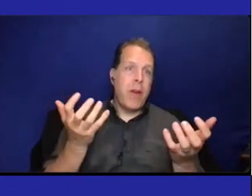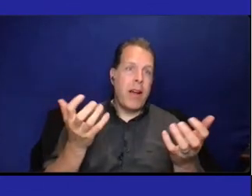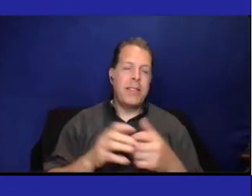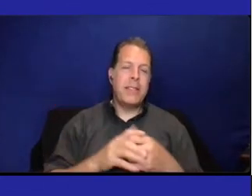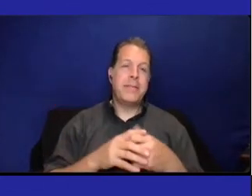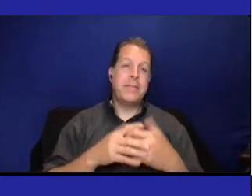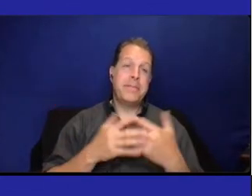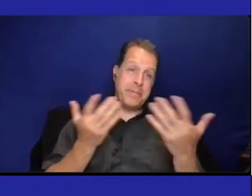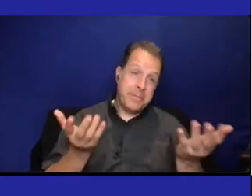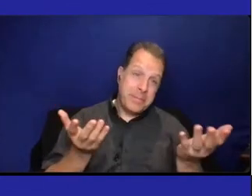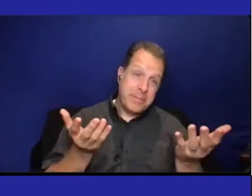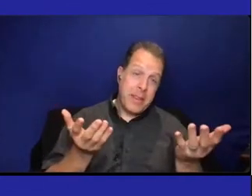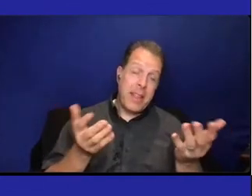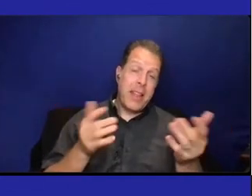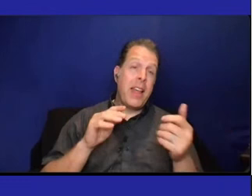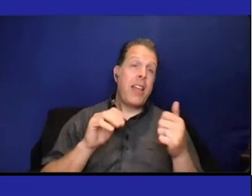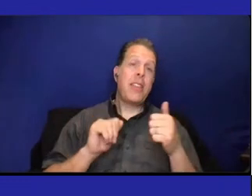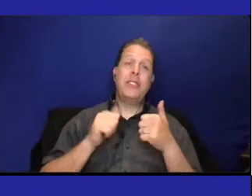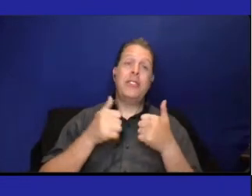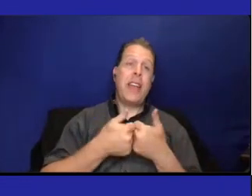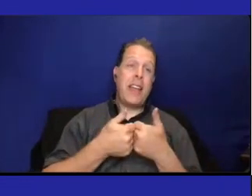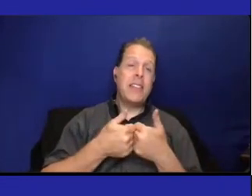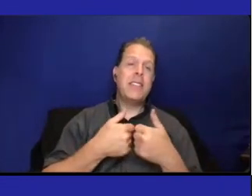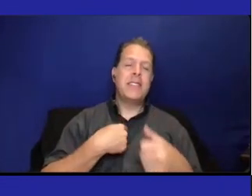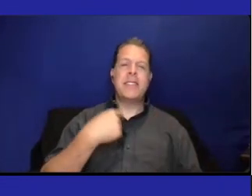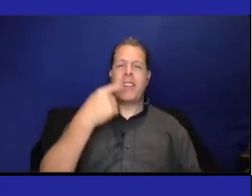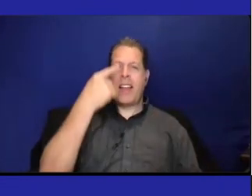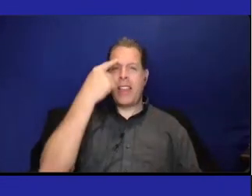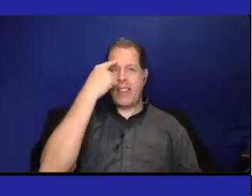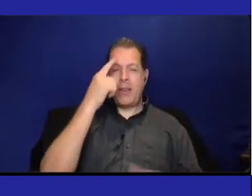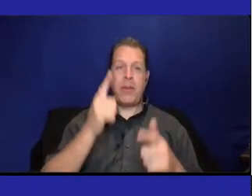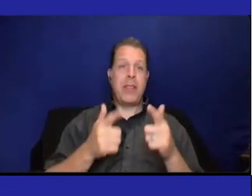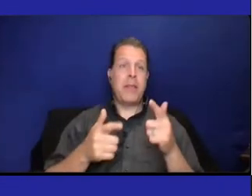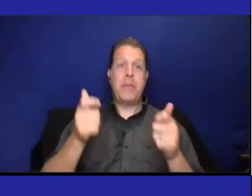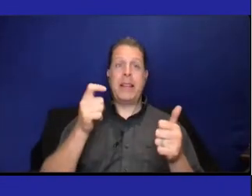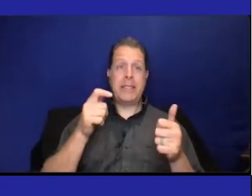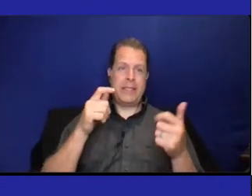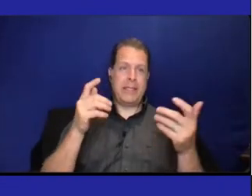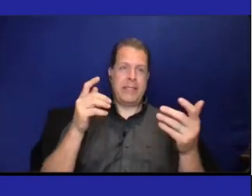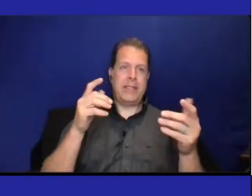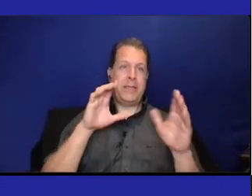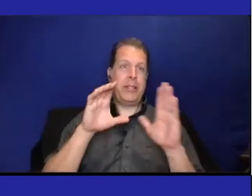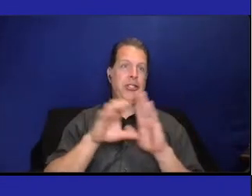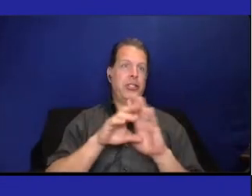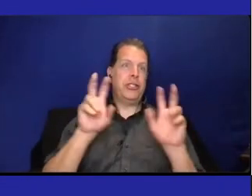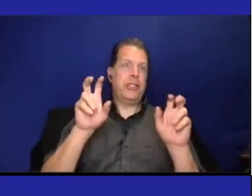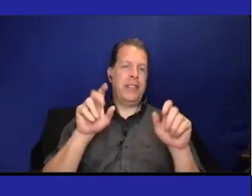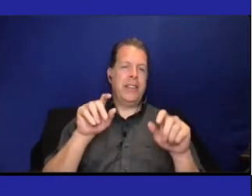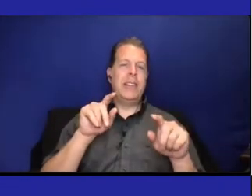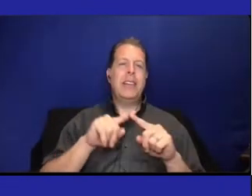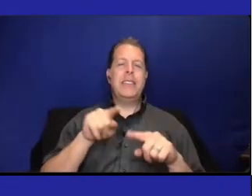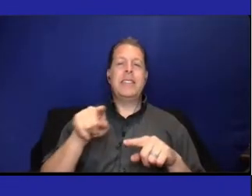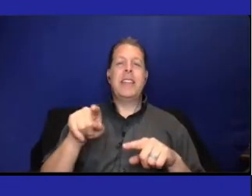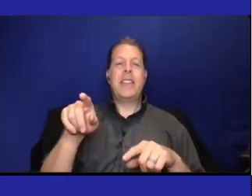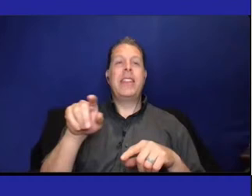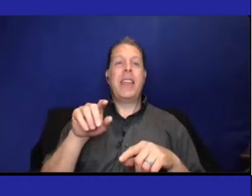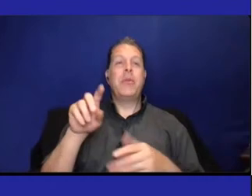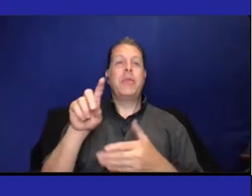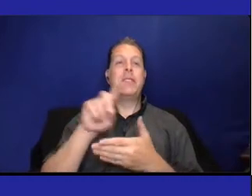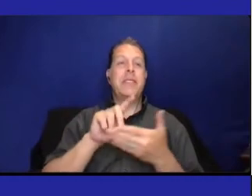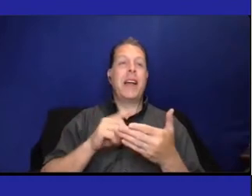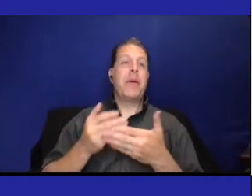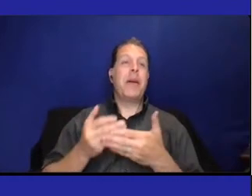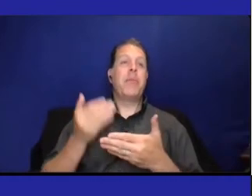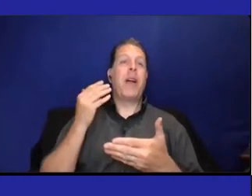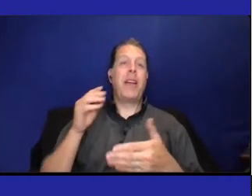The challenge, I think, in the biggest picture is that they were designed by a prior